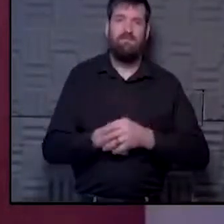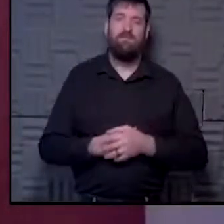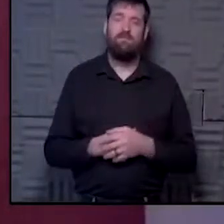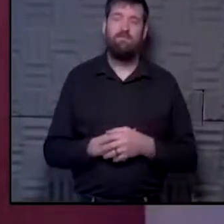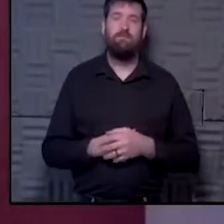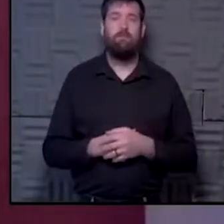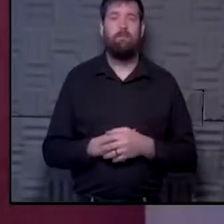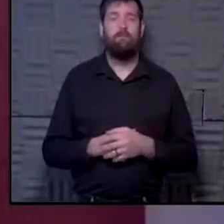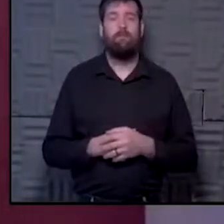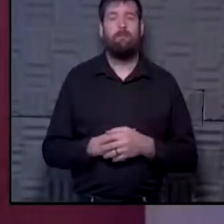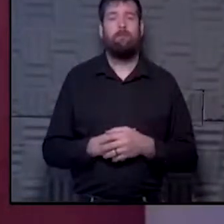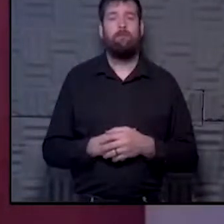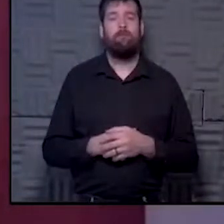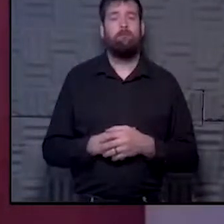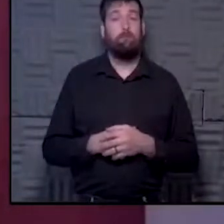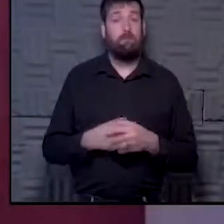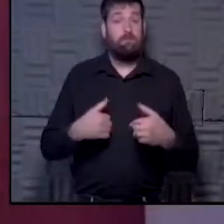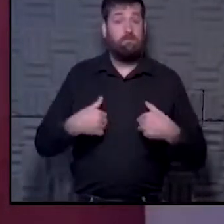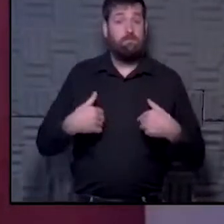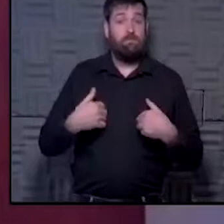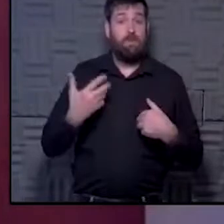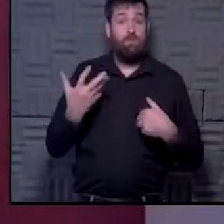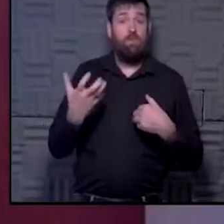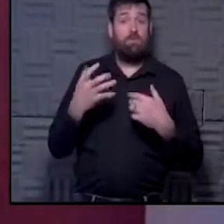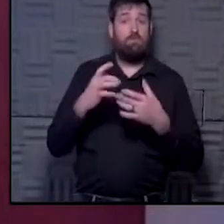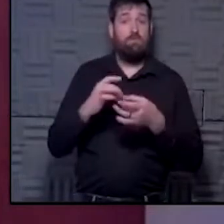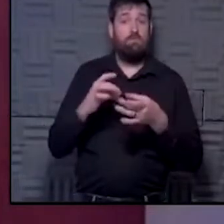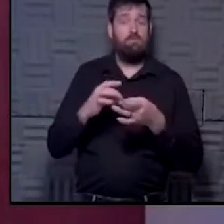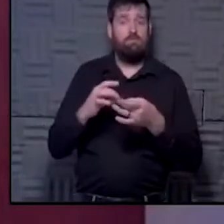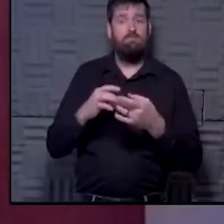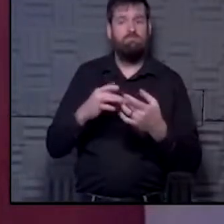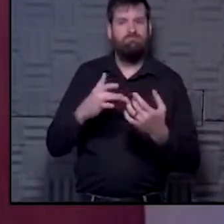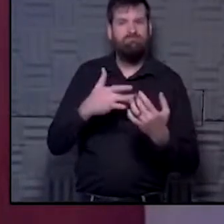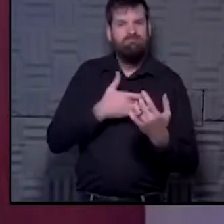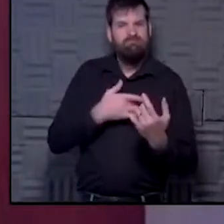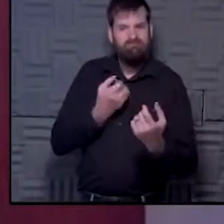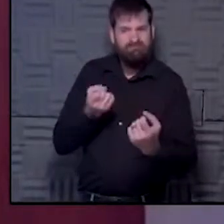So I think what I would want to say is I empathize.